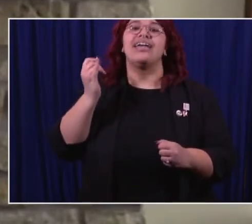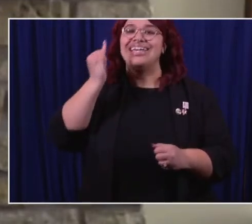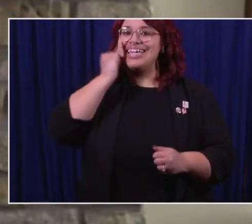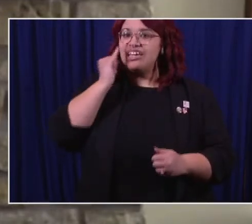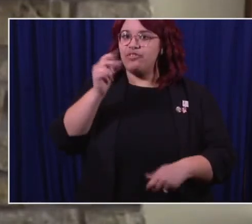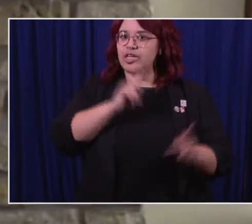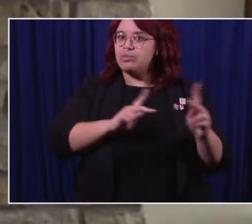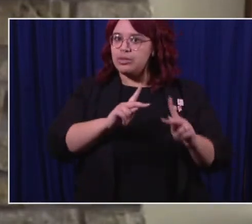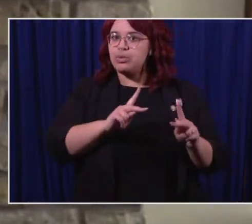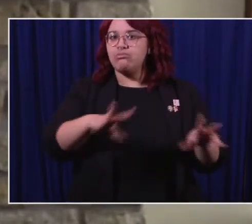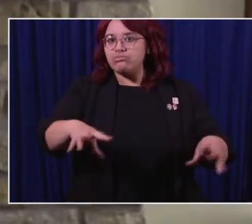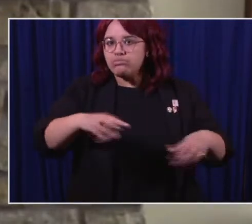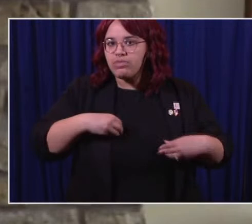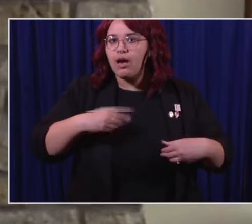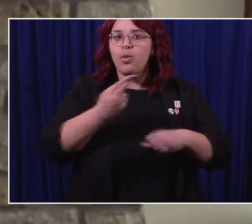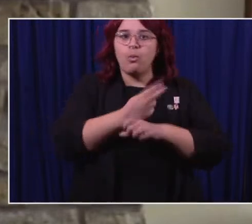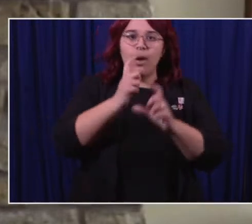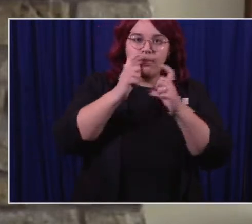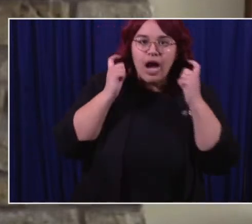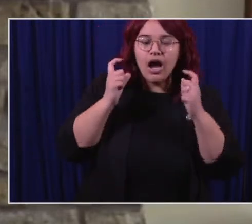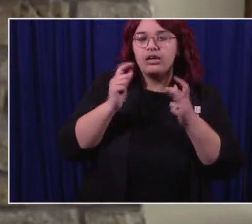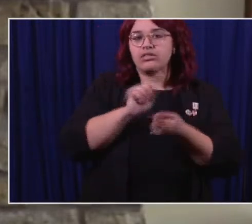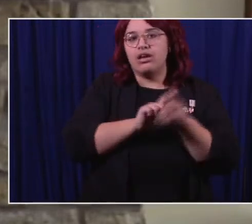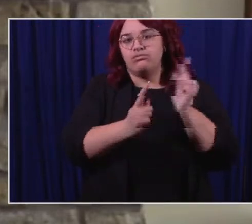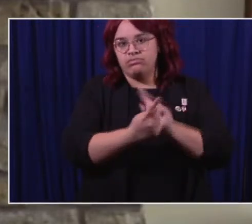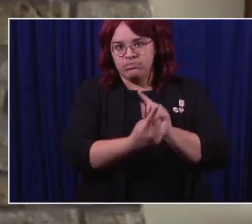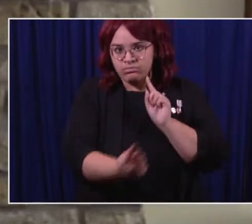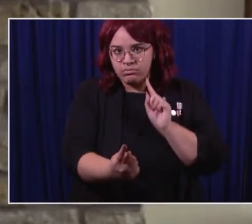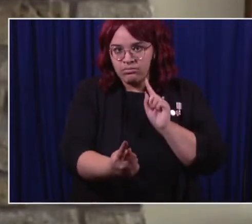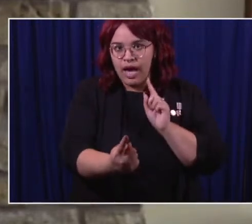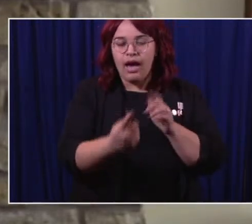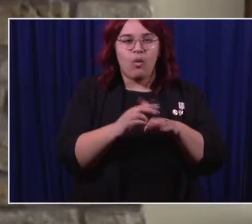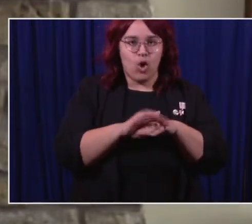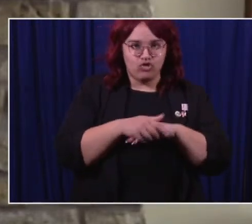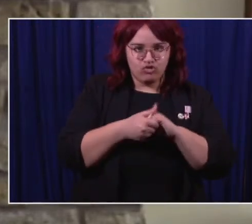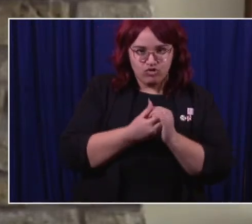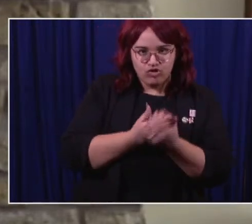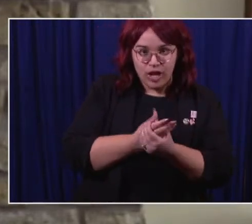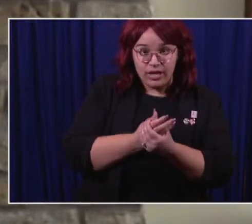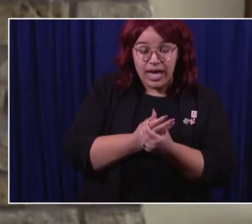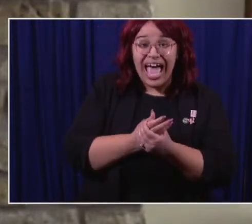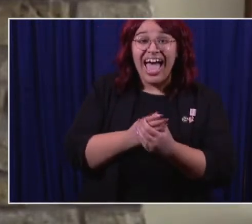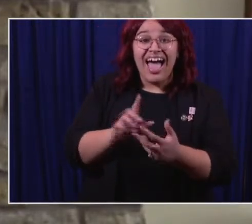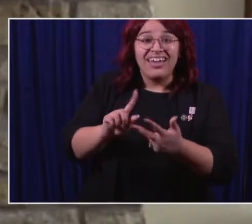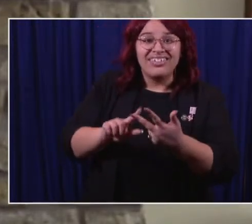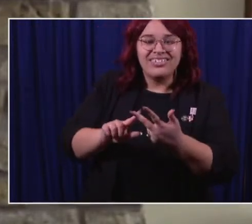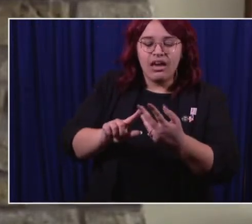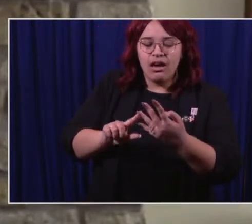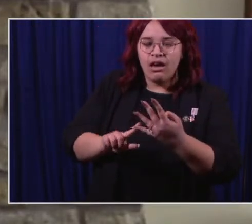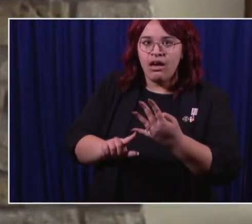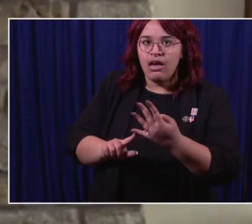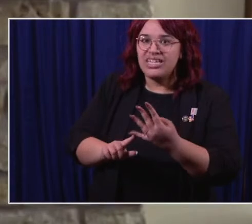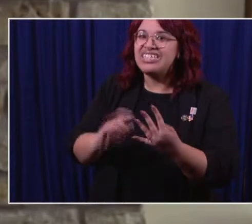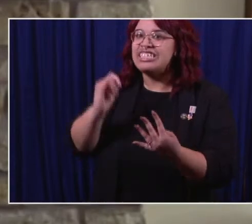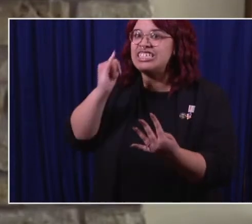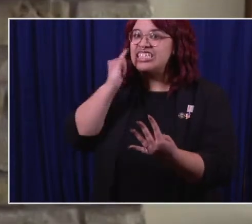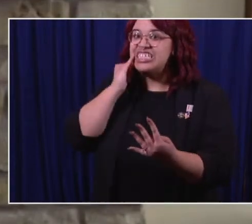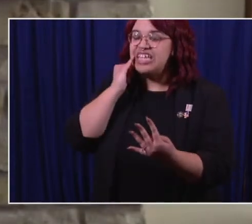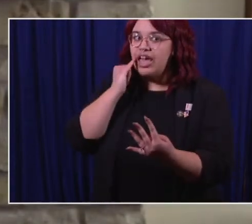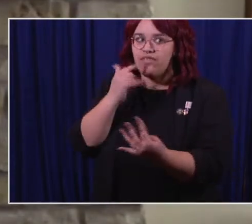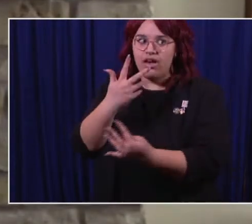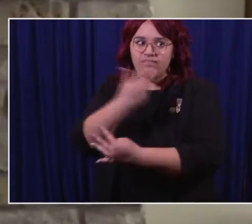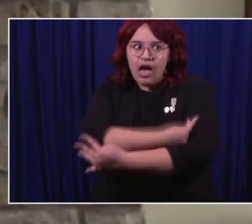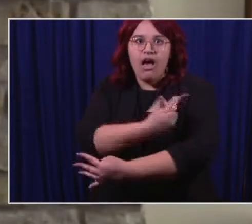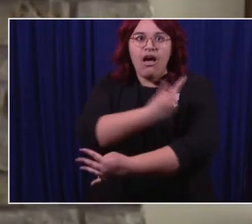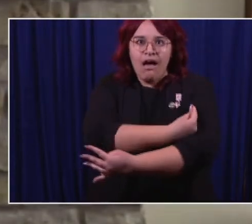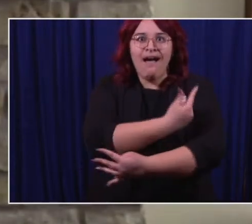people at different events if people are wearing masks. And if we can do that, we're going to be able to do a lot more this